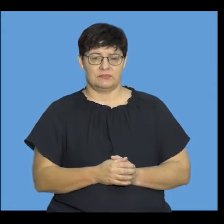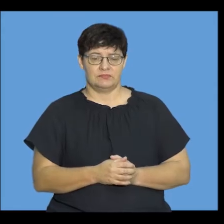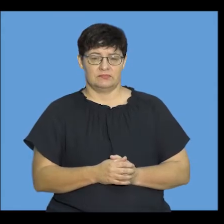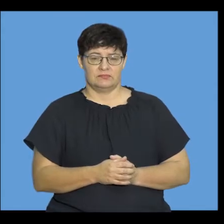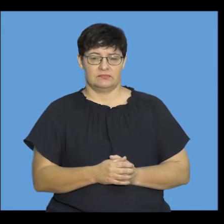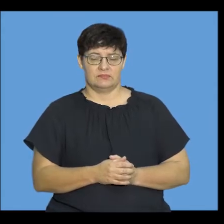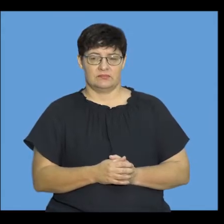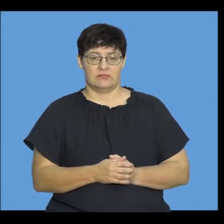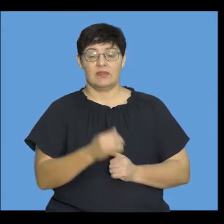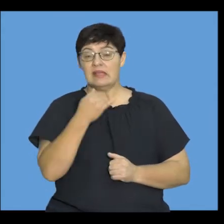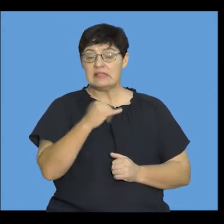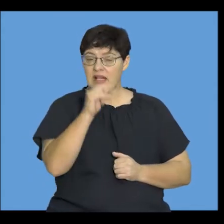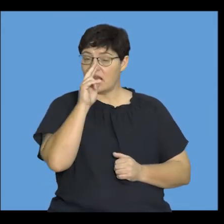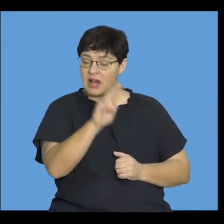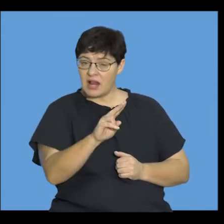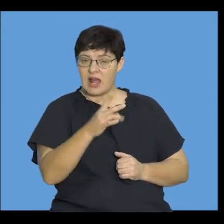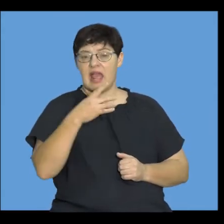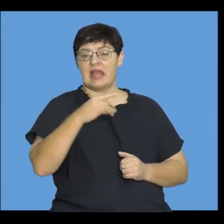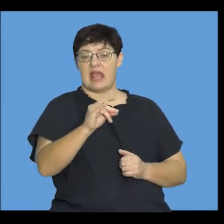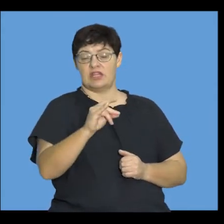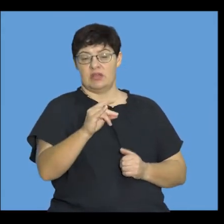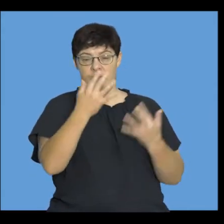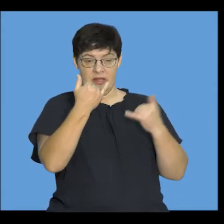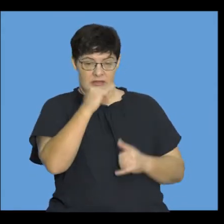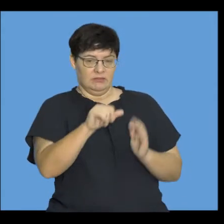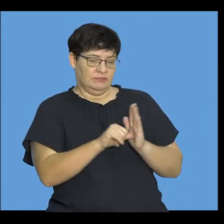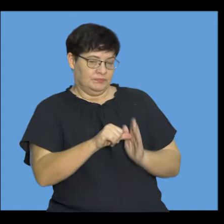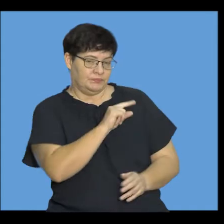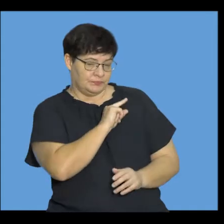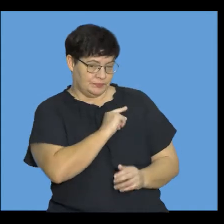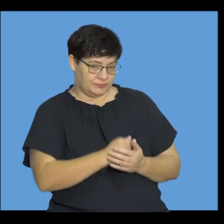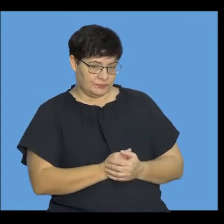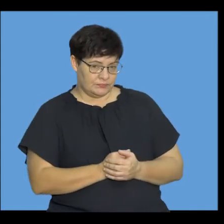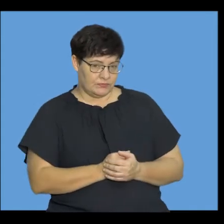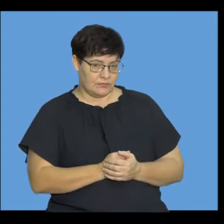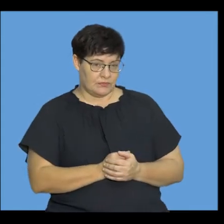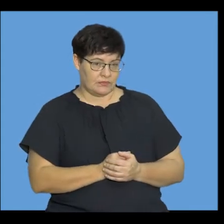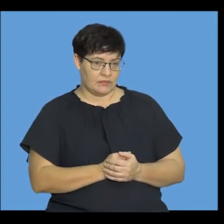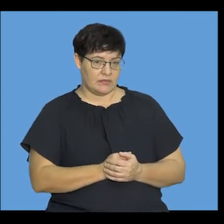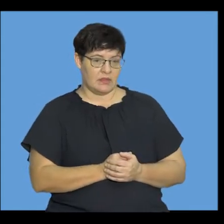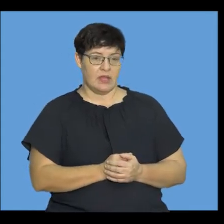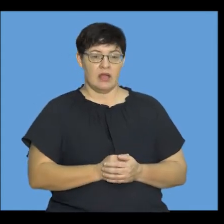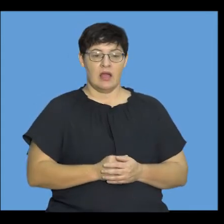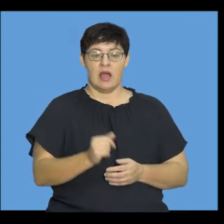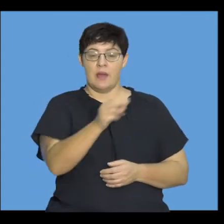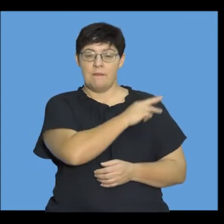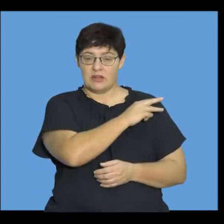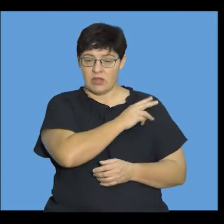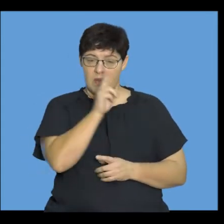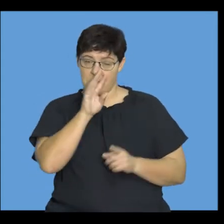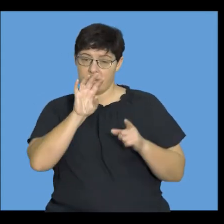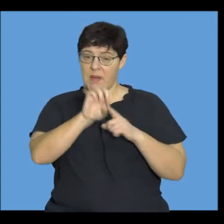We're still looking at the importance of our cash budget, and we said management can ascertain whether